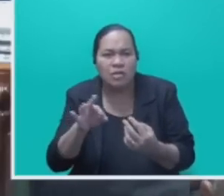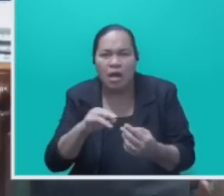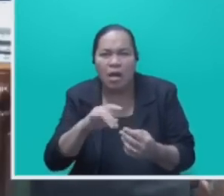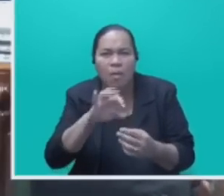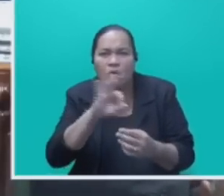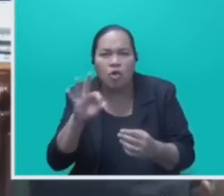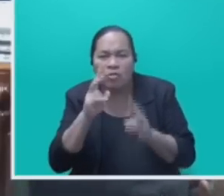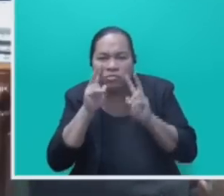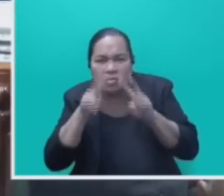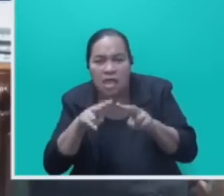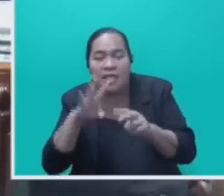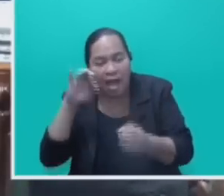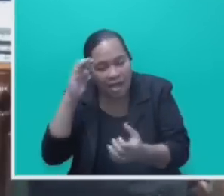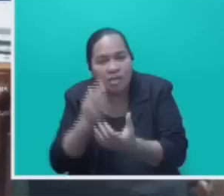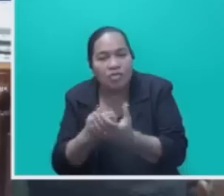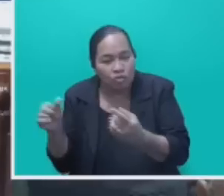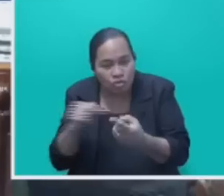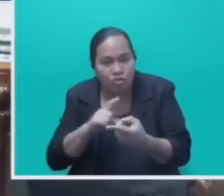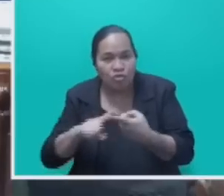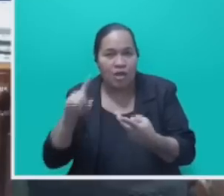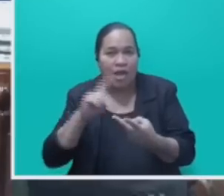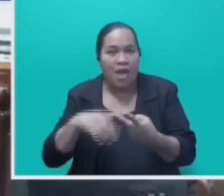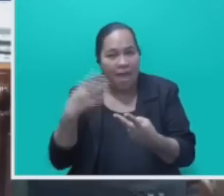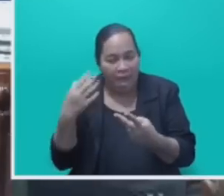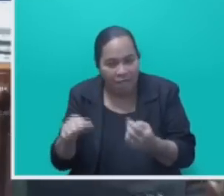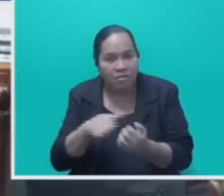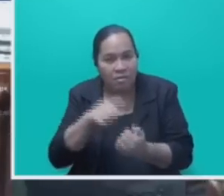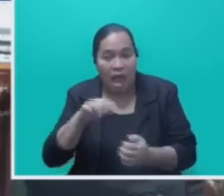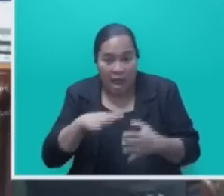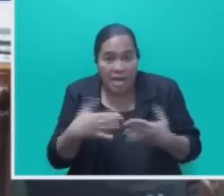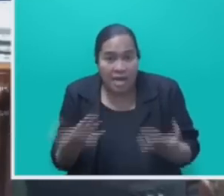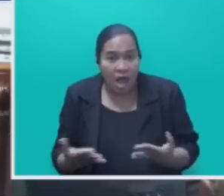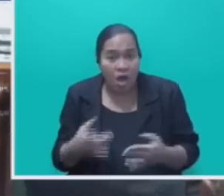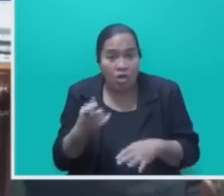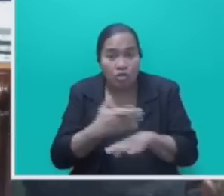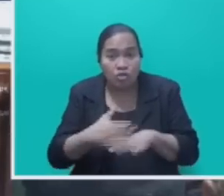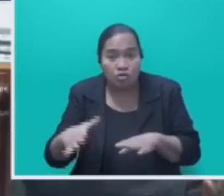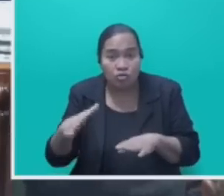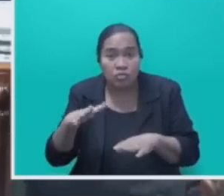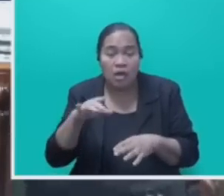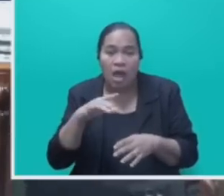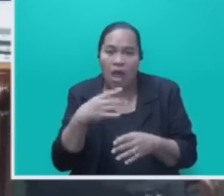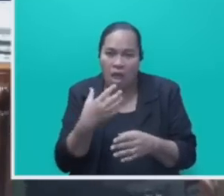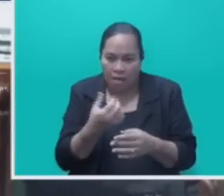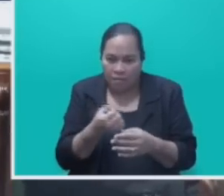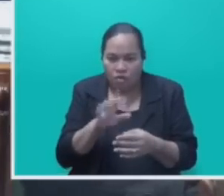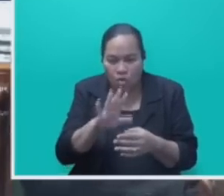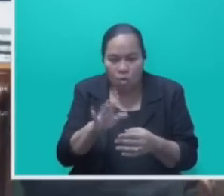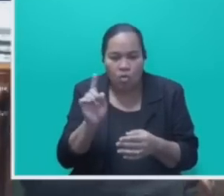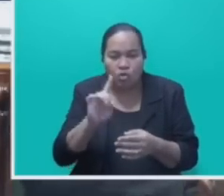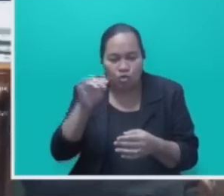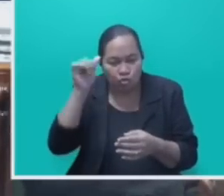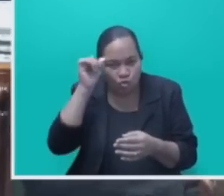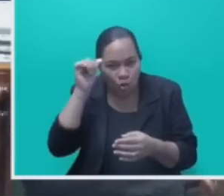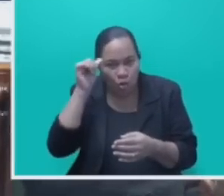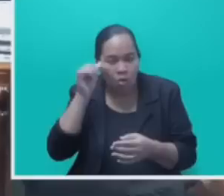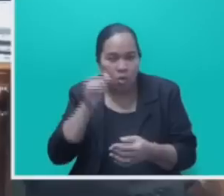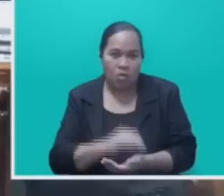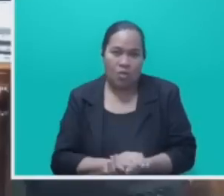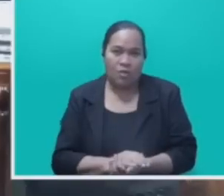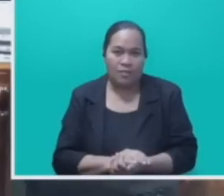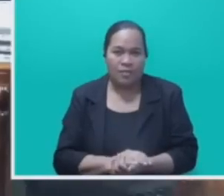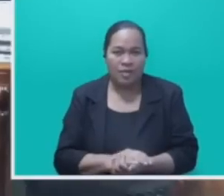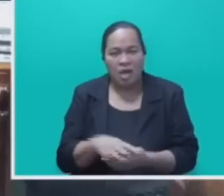merit. It is now who you know, your ethnic group, your province, whether you're